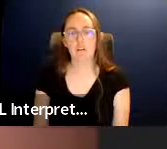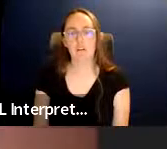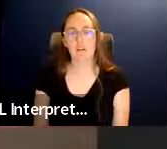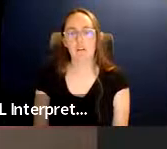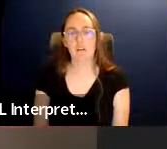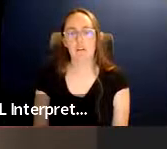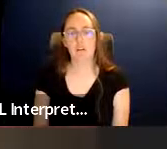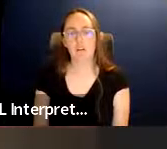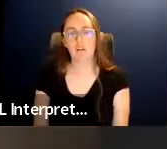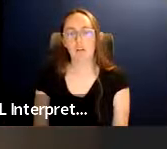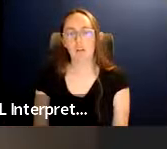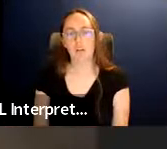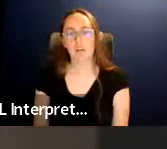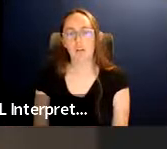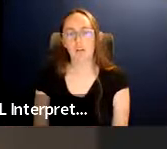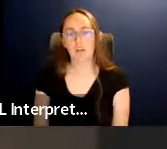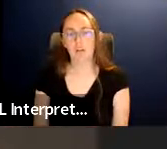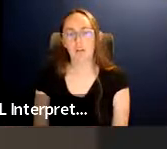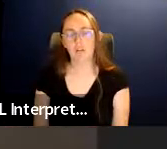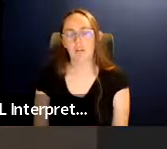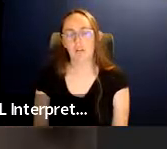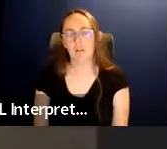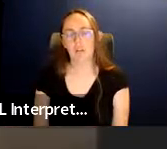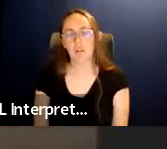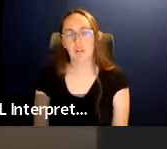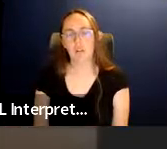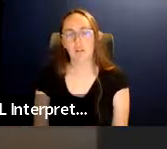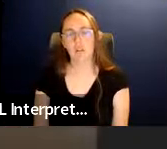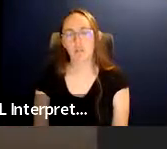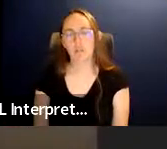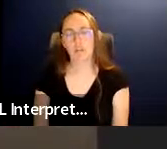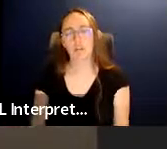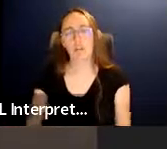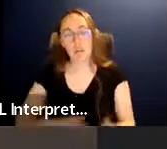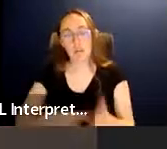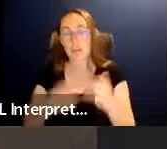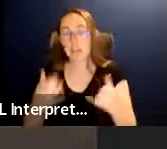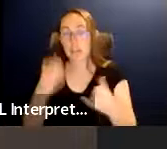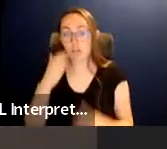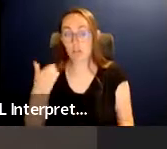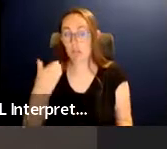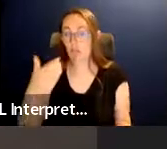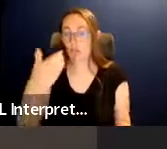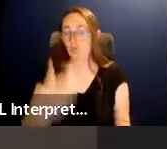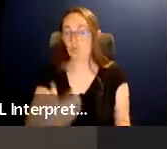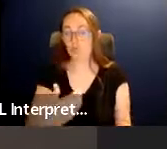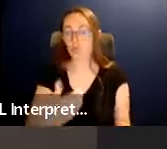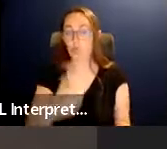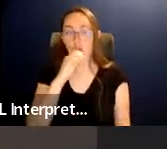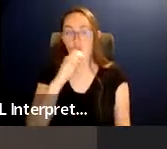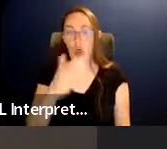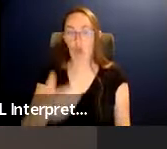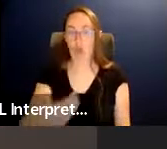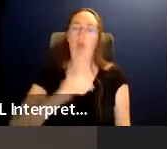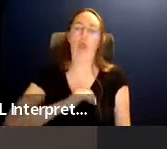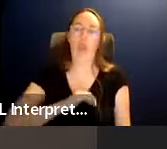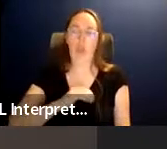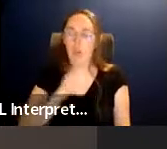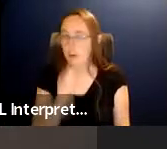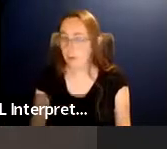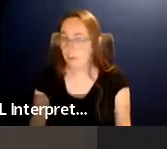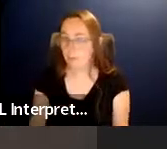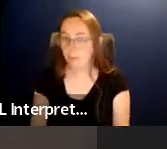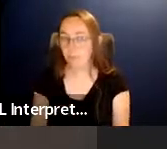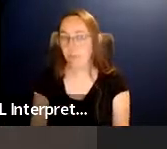that is so that I can put my cell phone in there and it won't. So go ahead